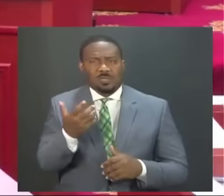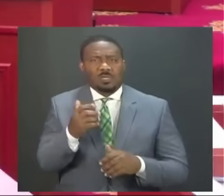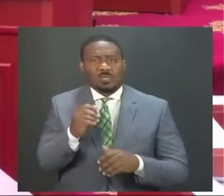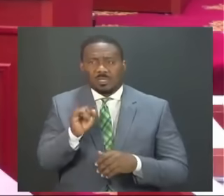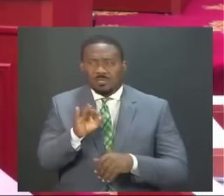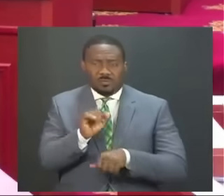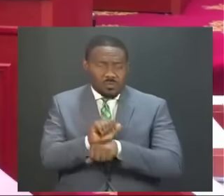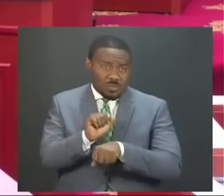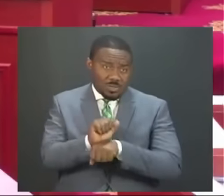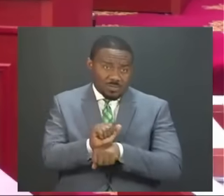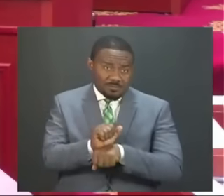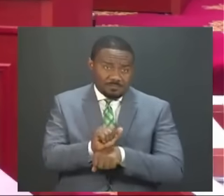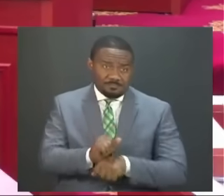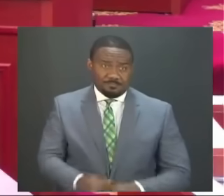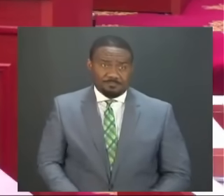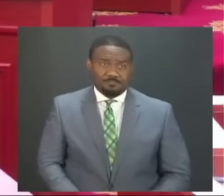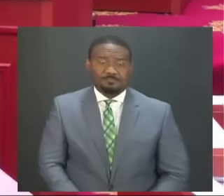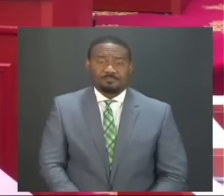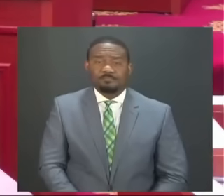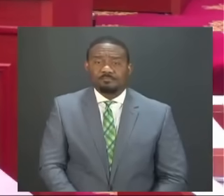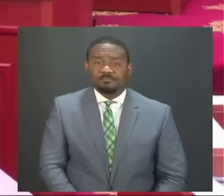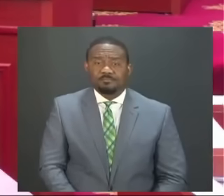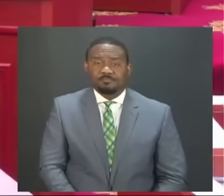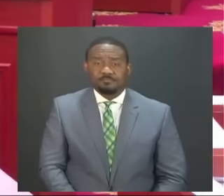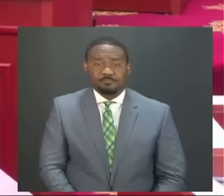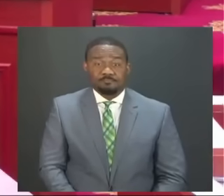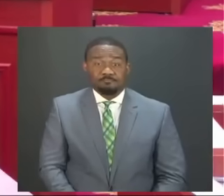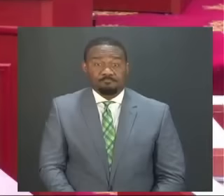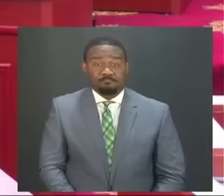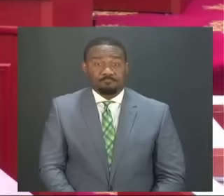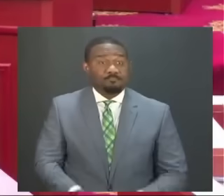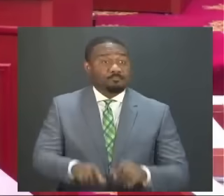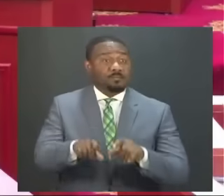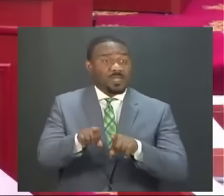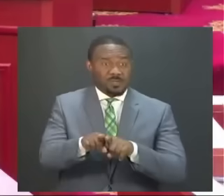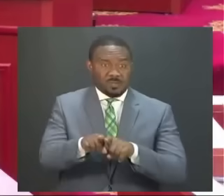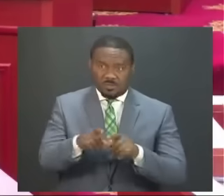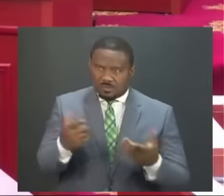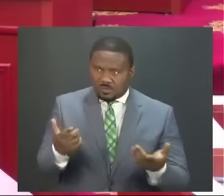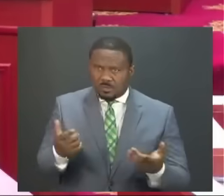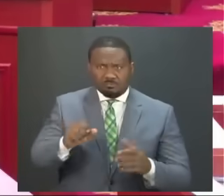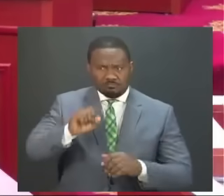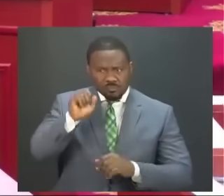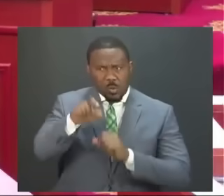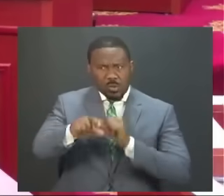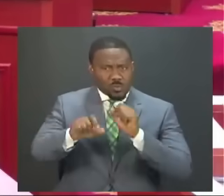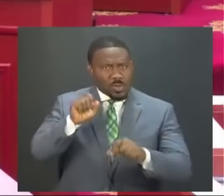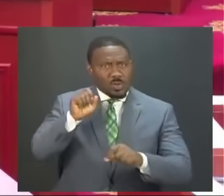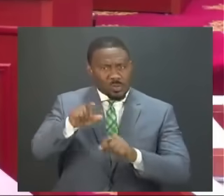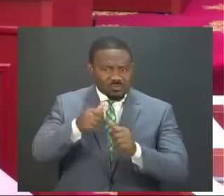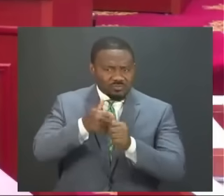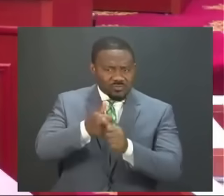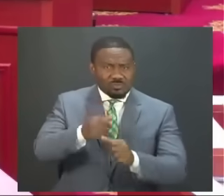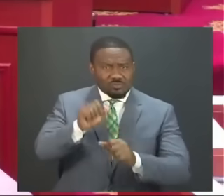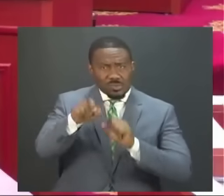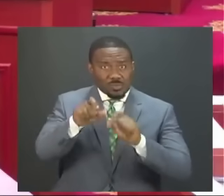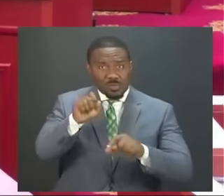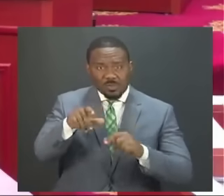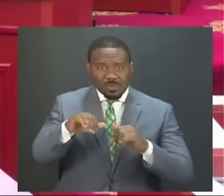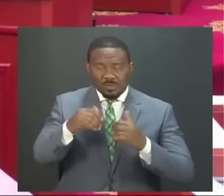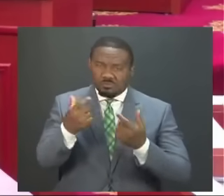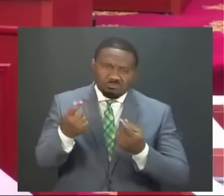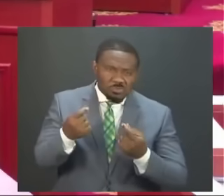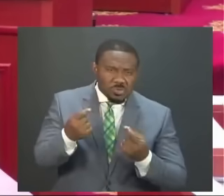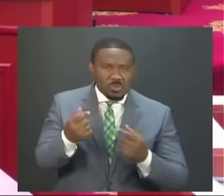And let's know how we do the follow-up questions, and then we can ask many more questions